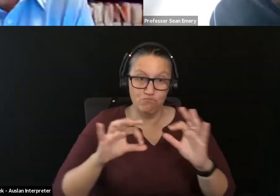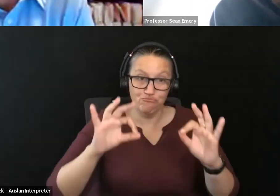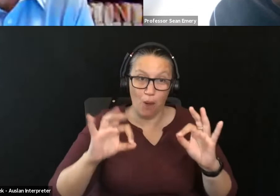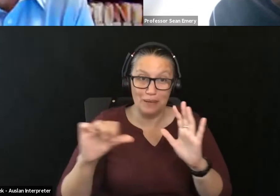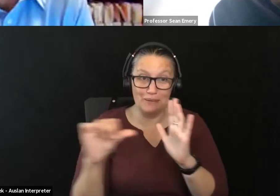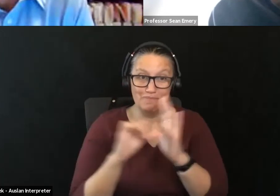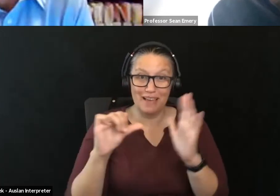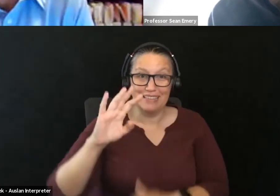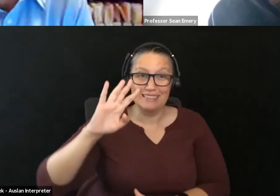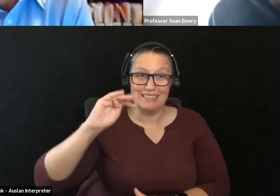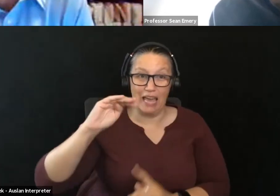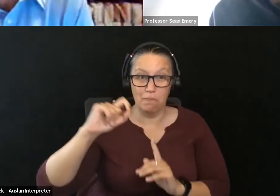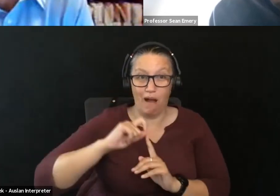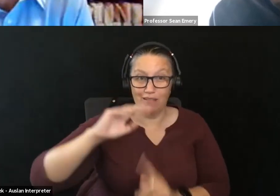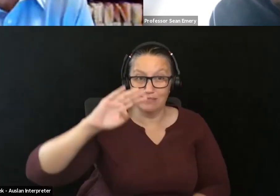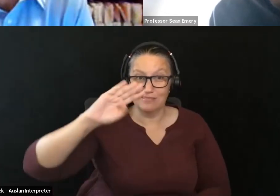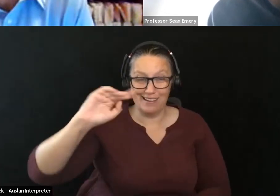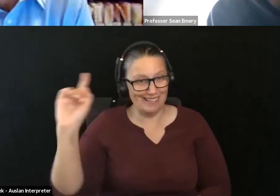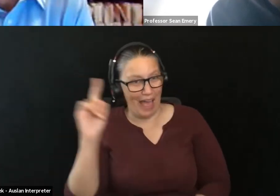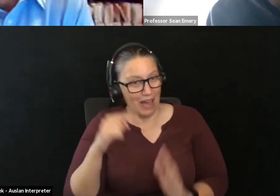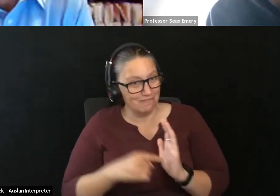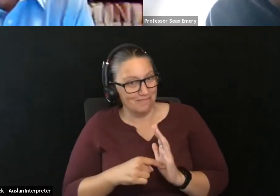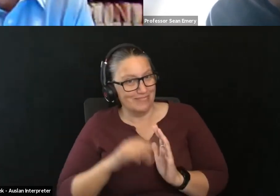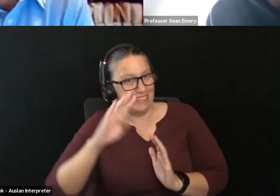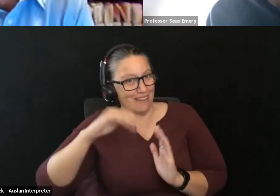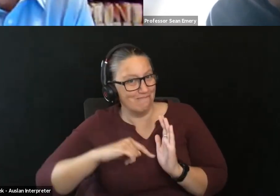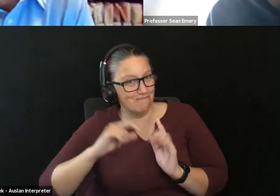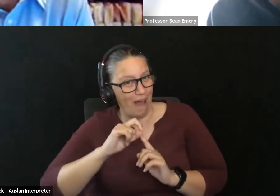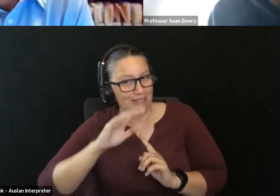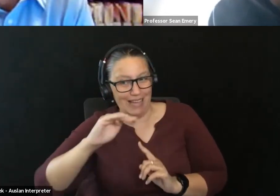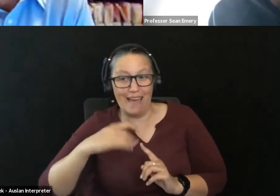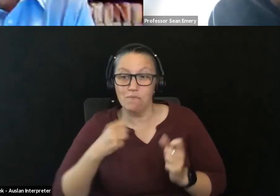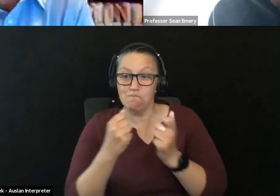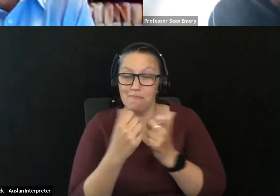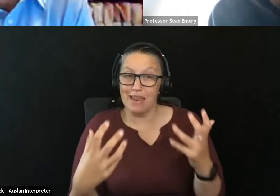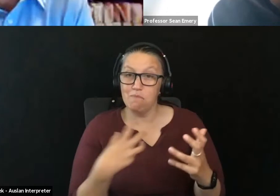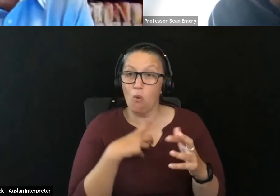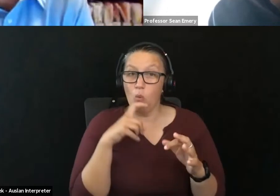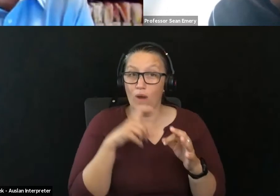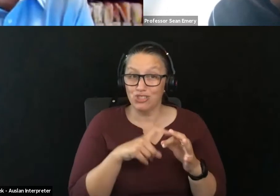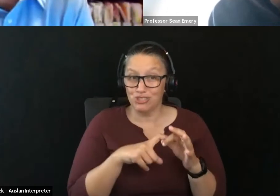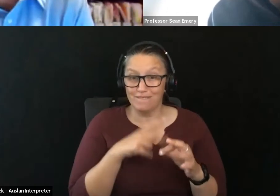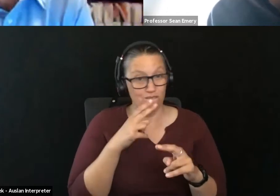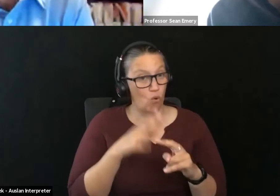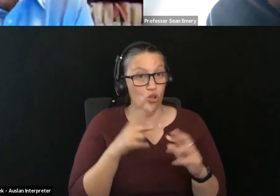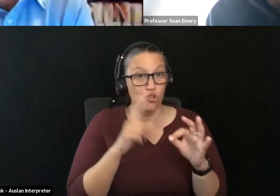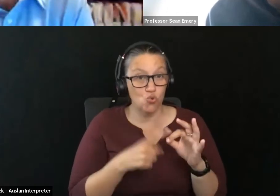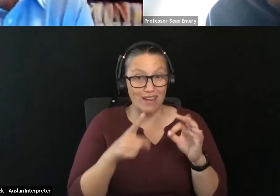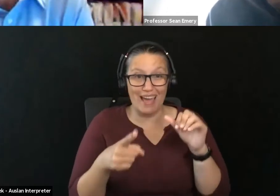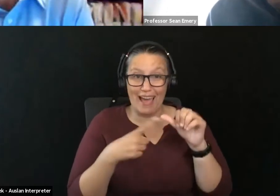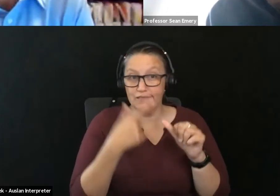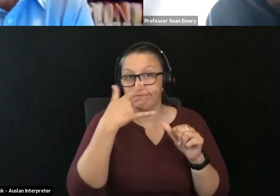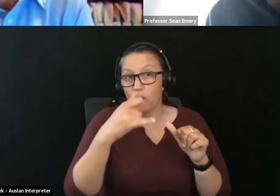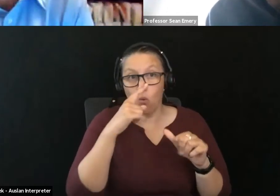minutes past the hour, which is where we are right now. There are much more in the form of questions than we've been able